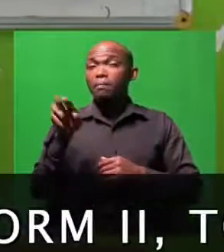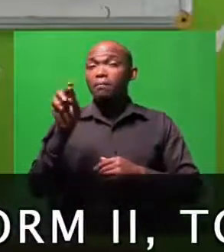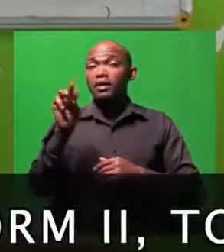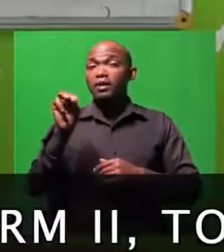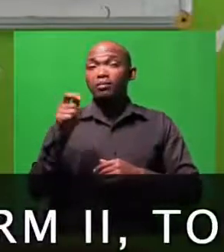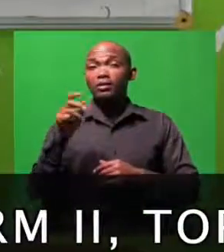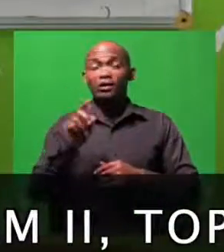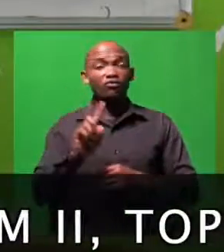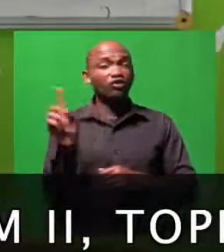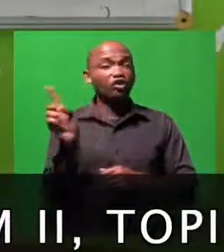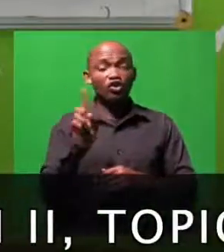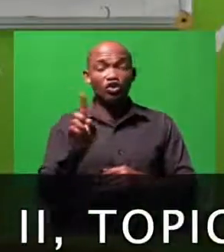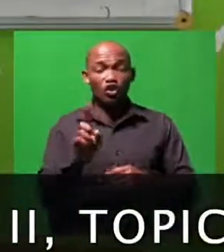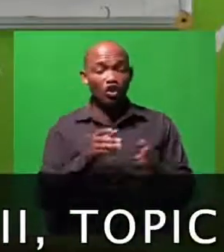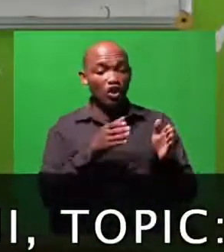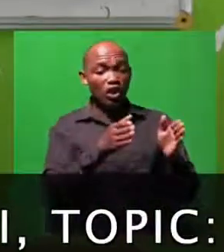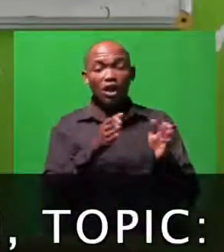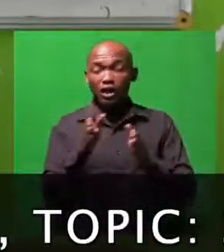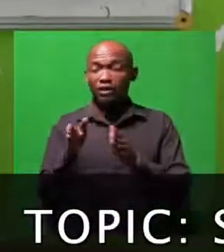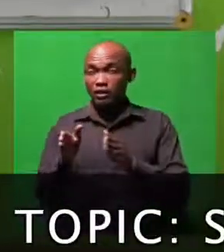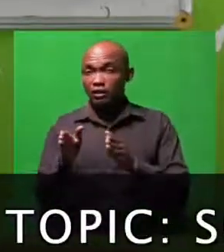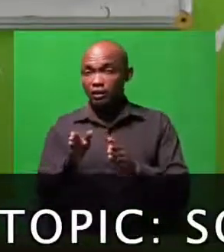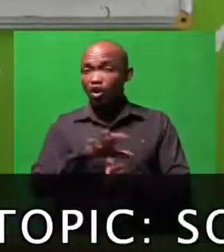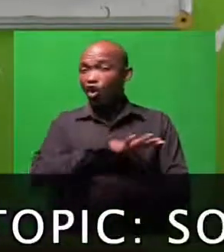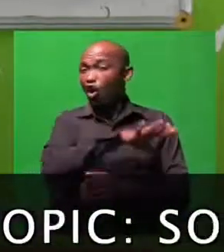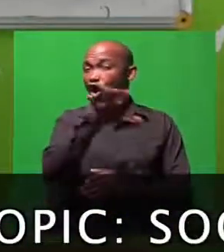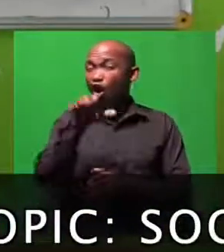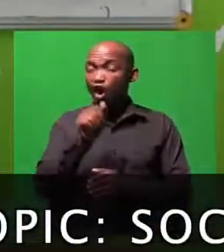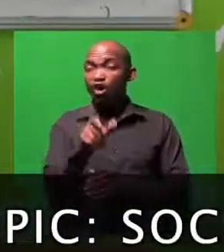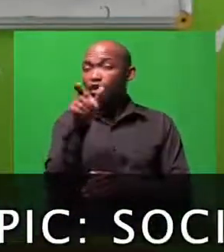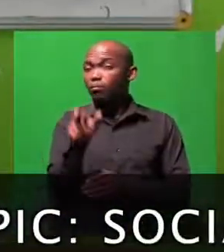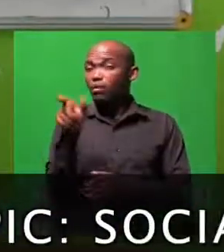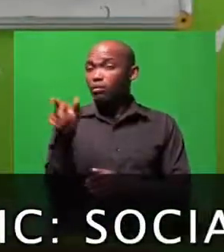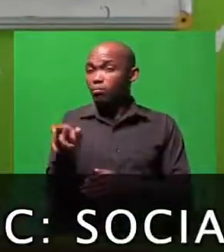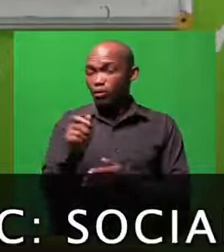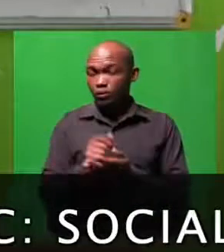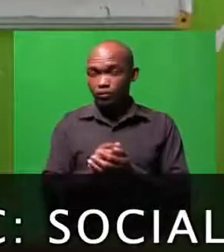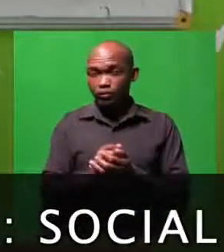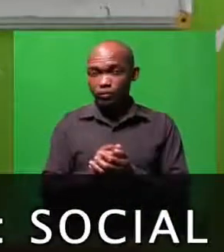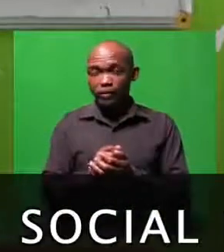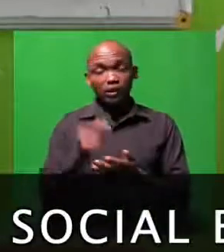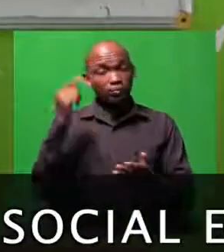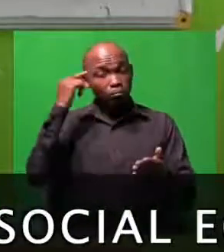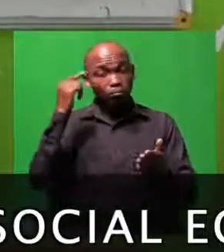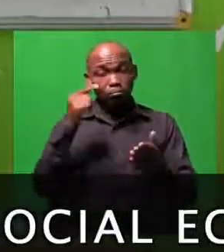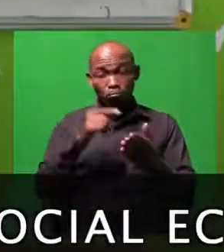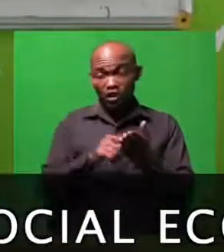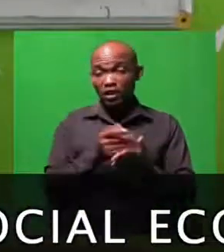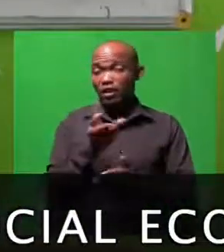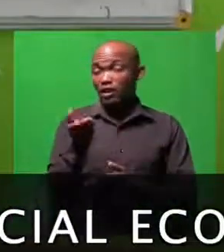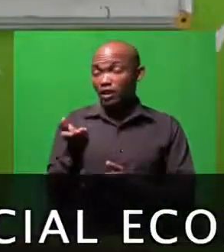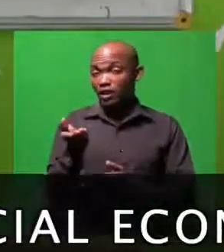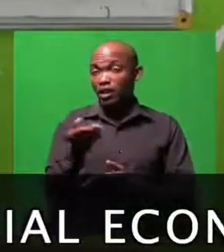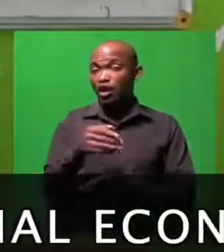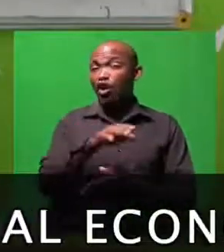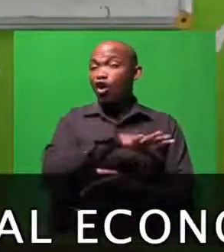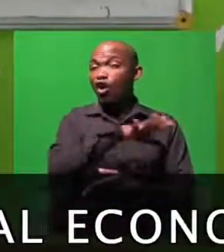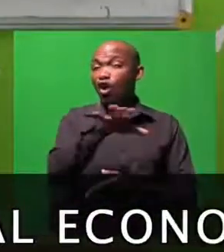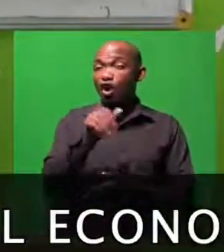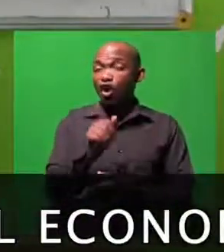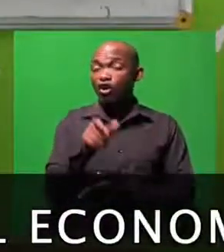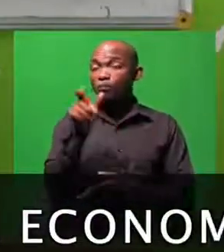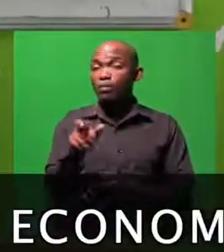in primitive communalism, there were no classes. All people, here